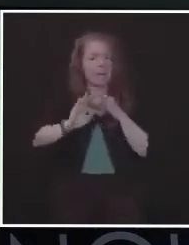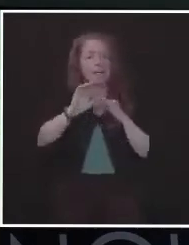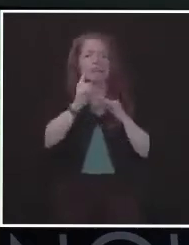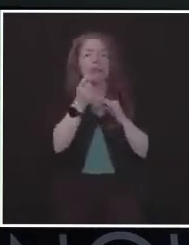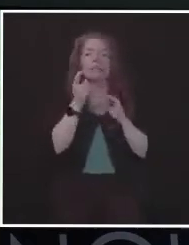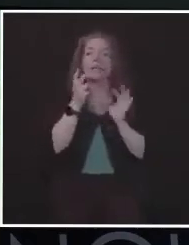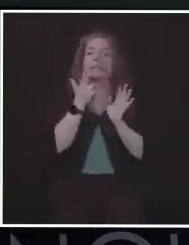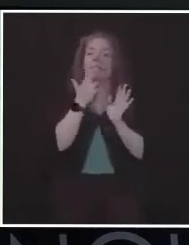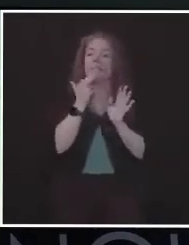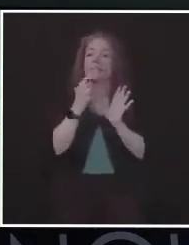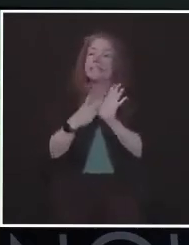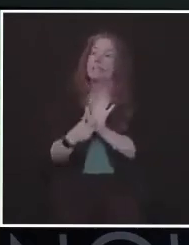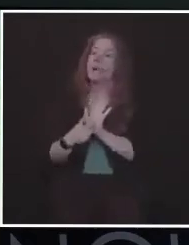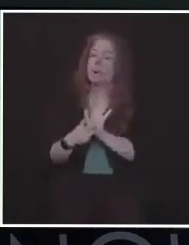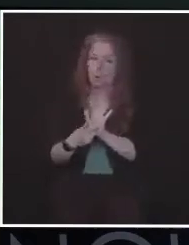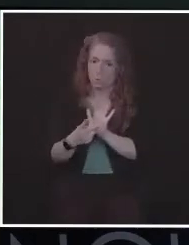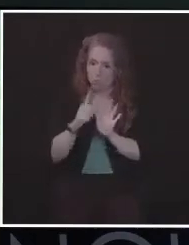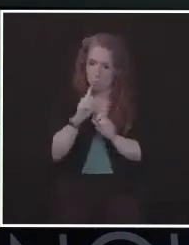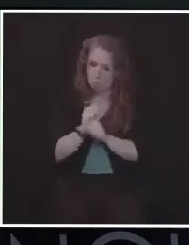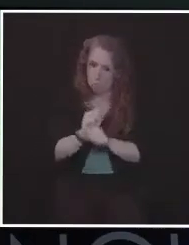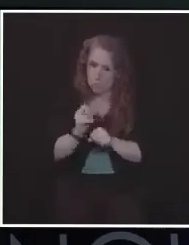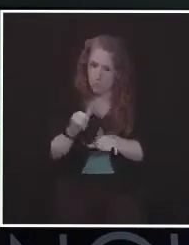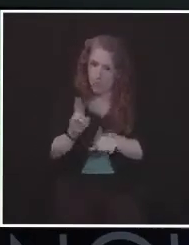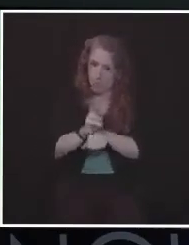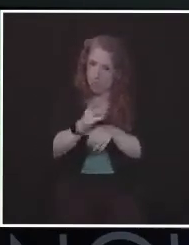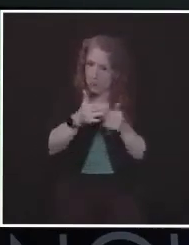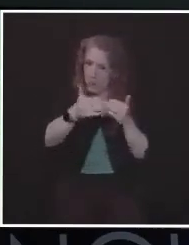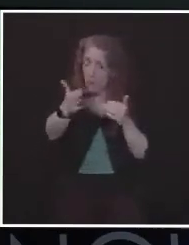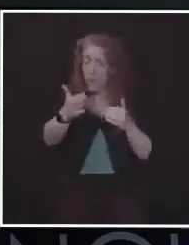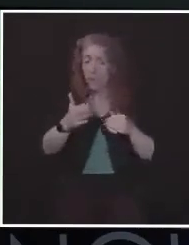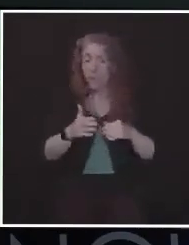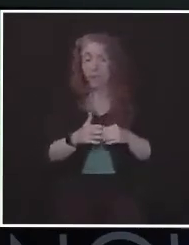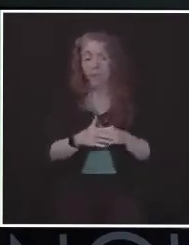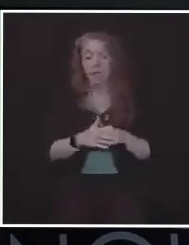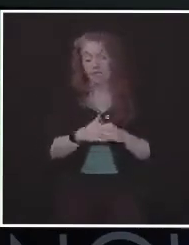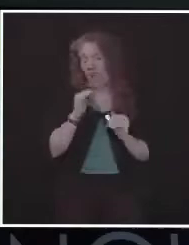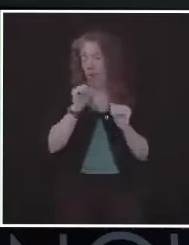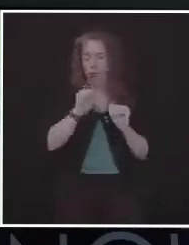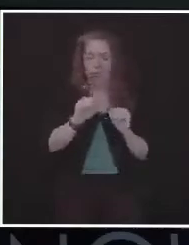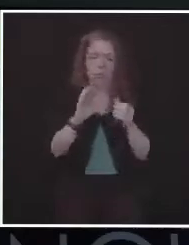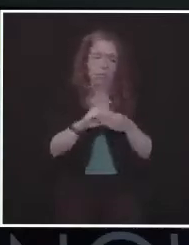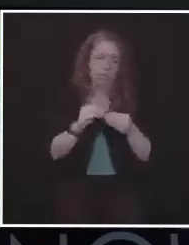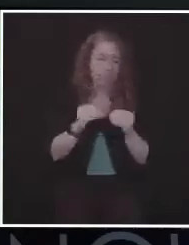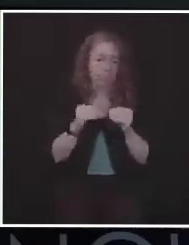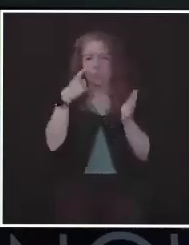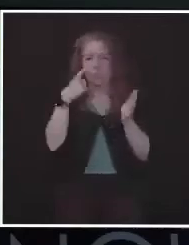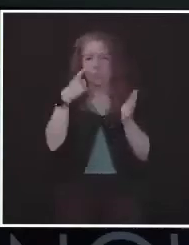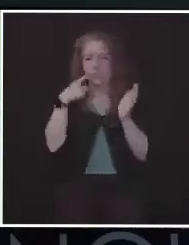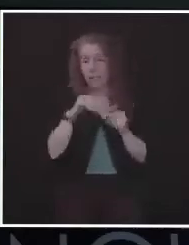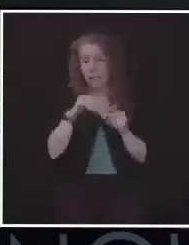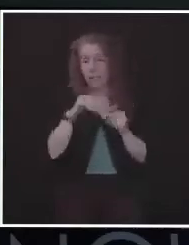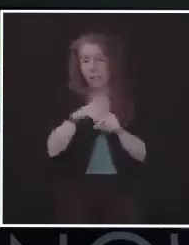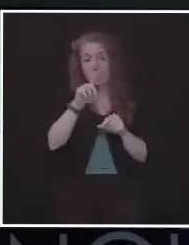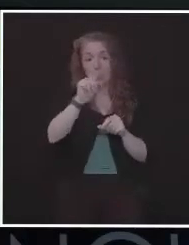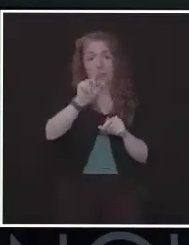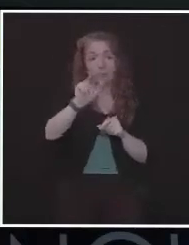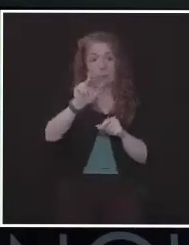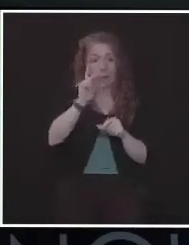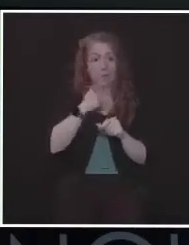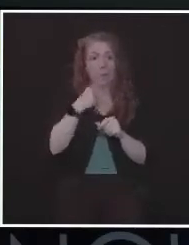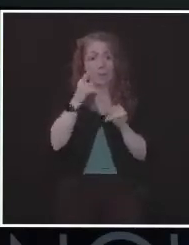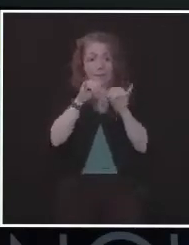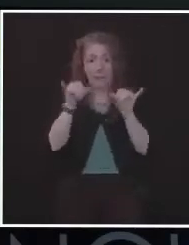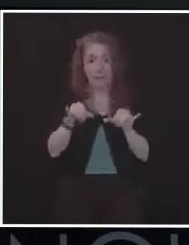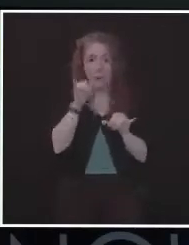and on. In 23, we have a system launched on